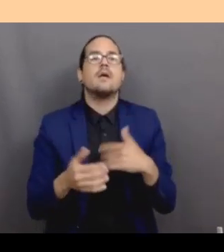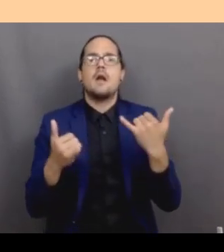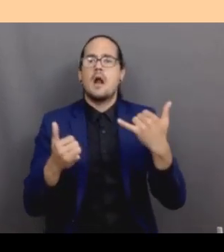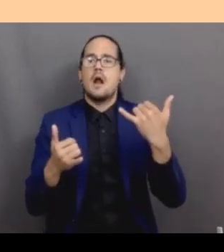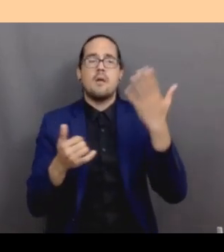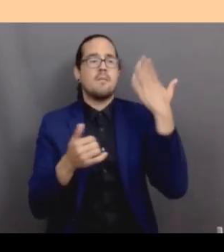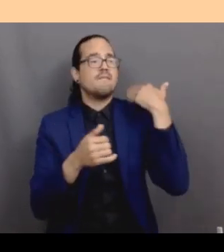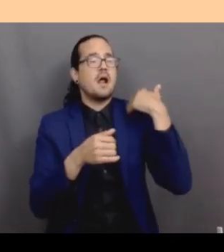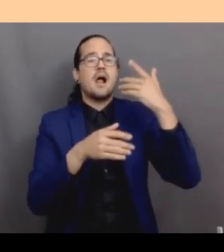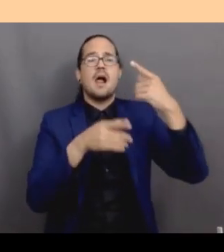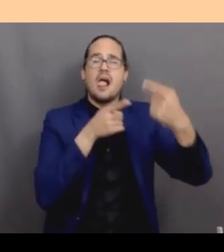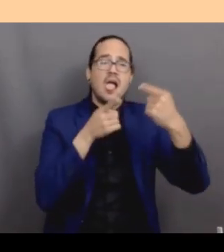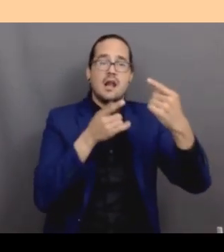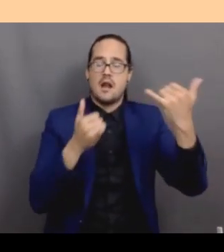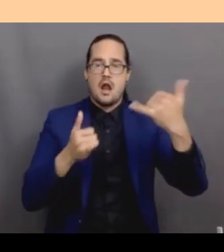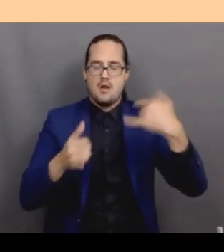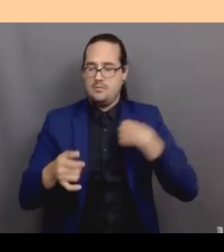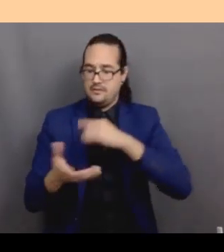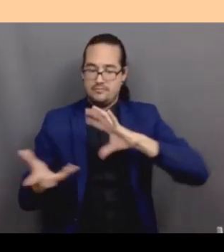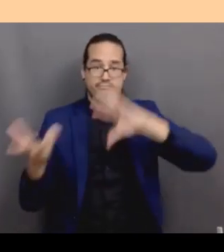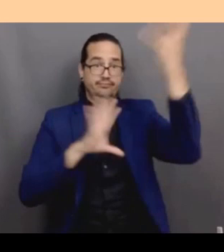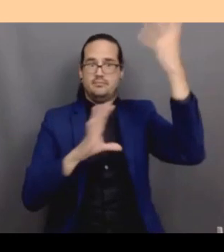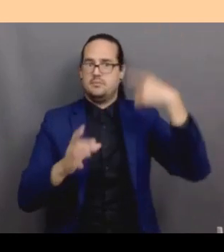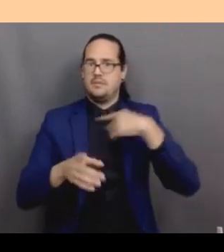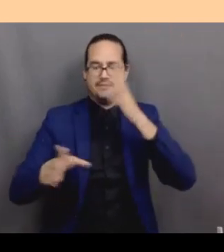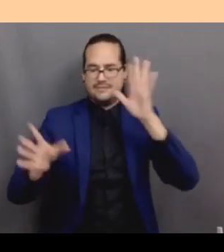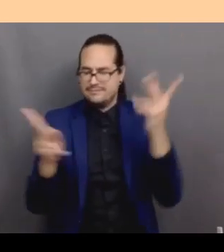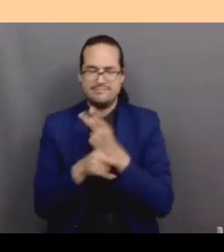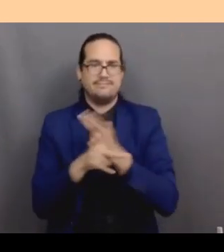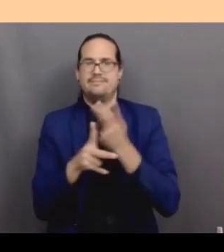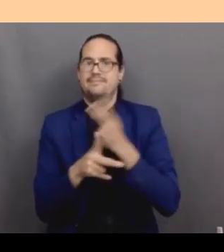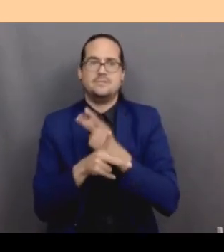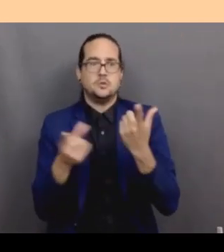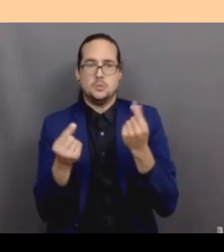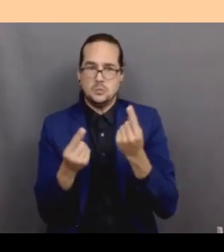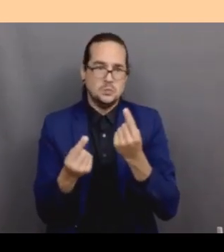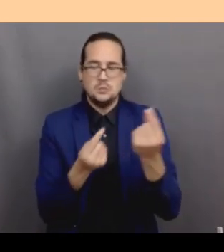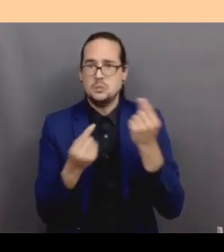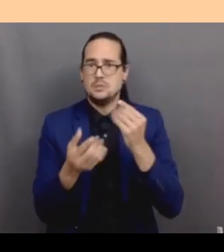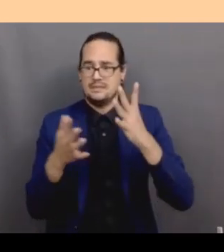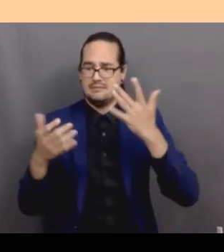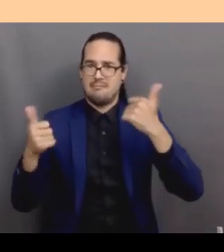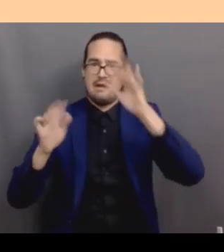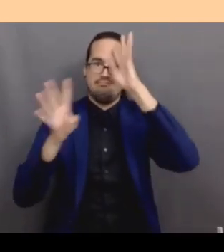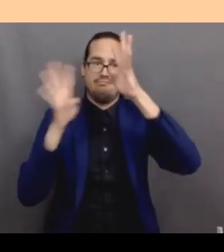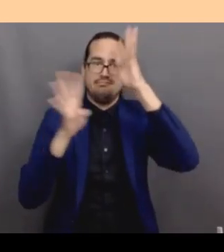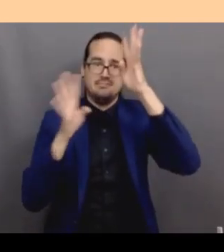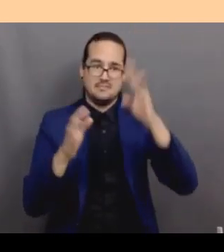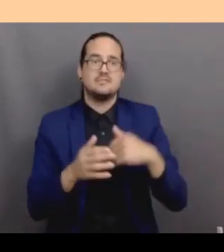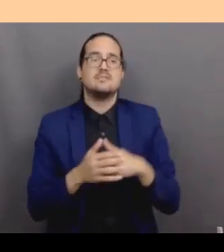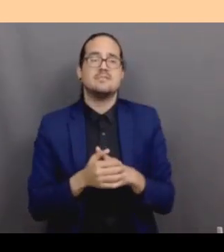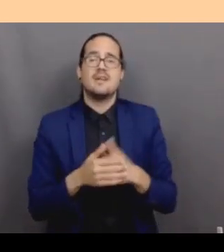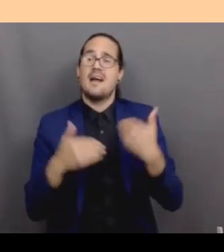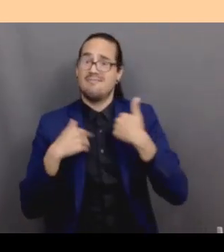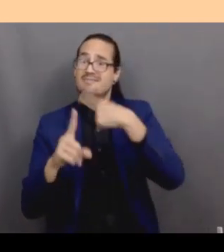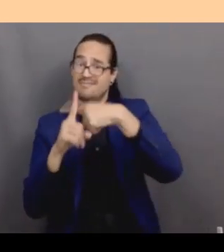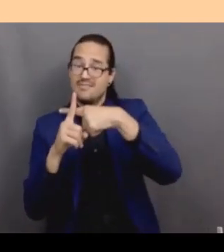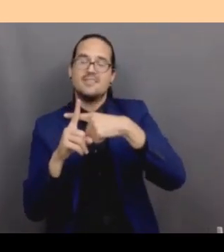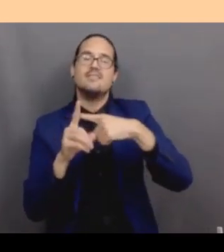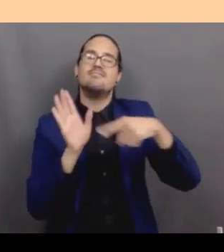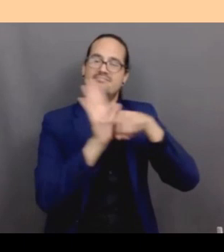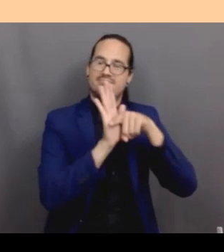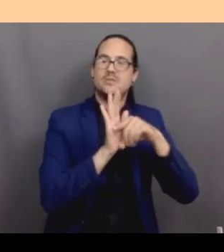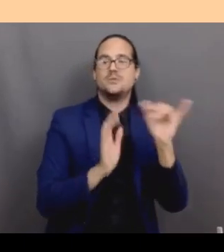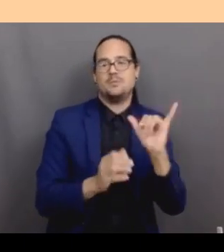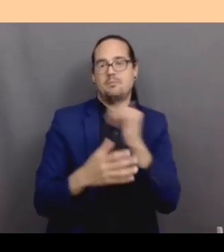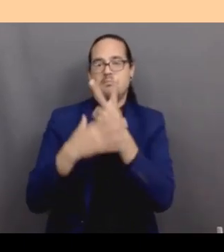And so there's definitely been some pluses of being able to do that, and some minuses where we do see in some situations where